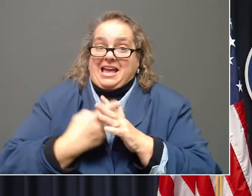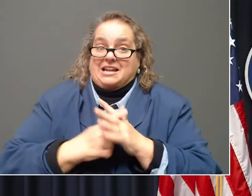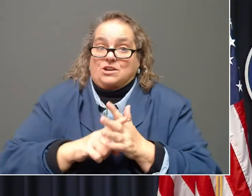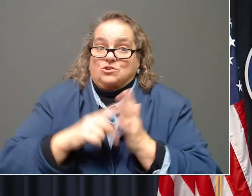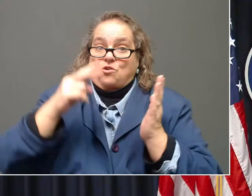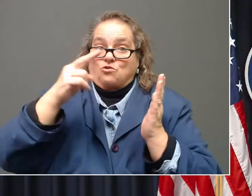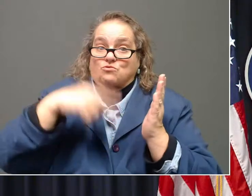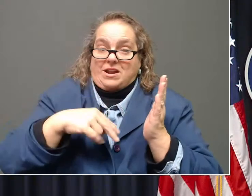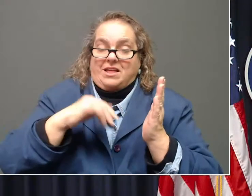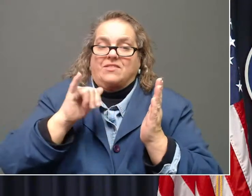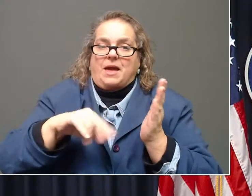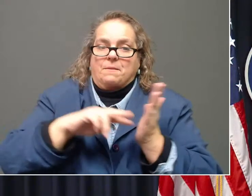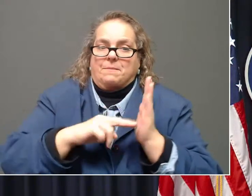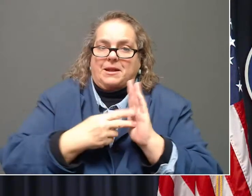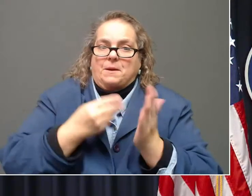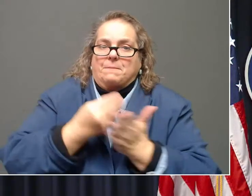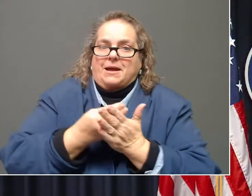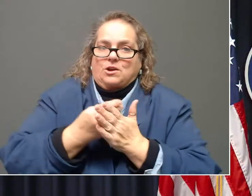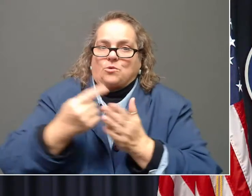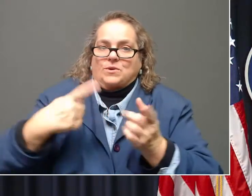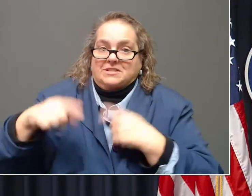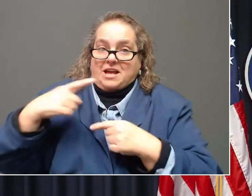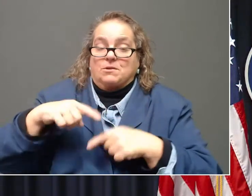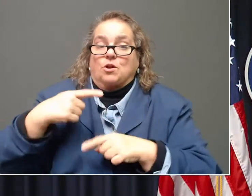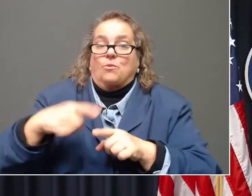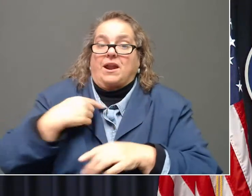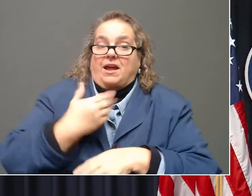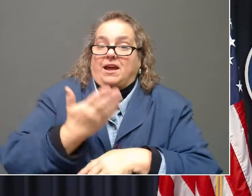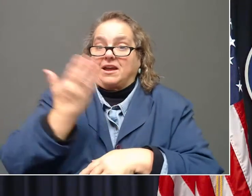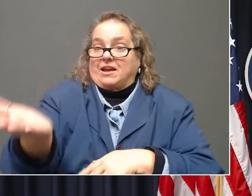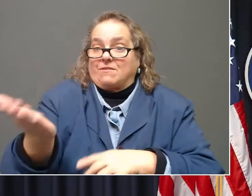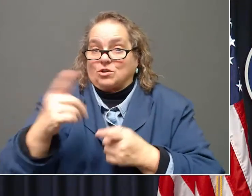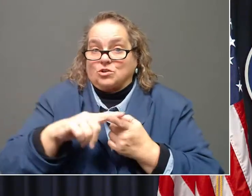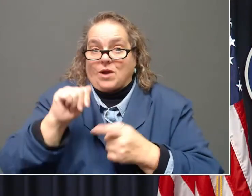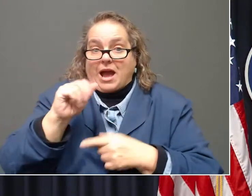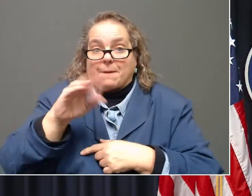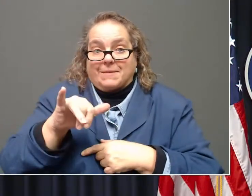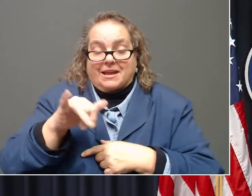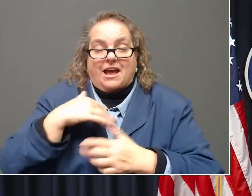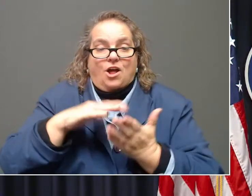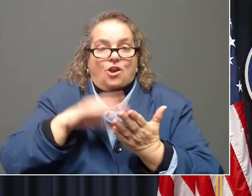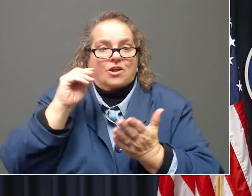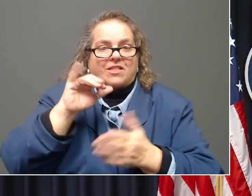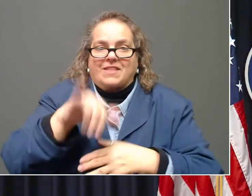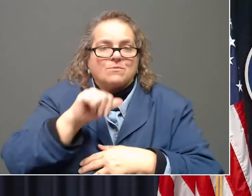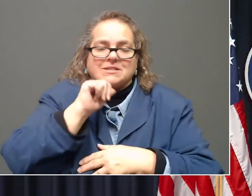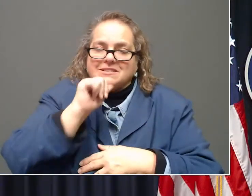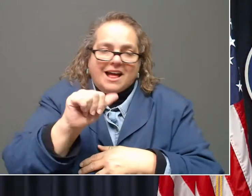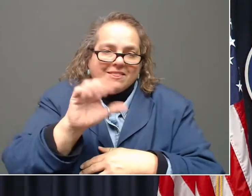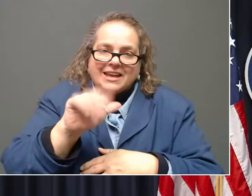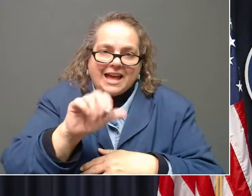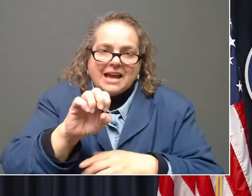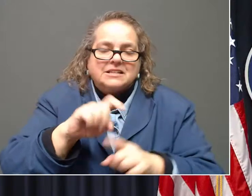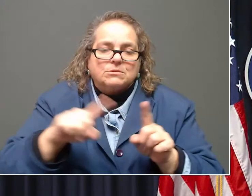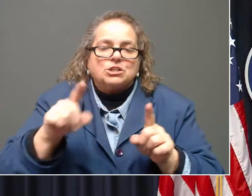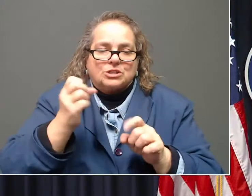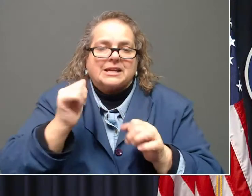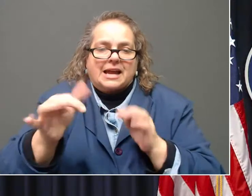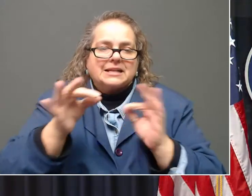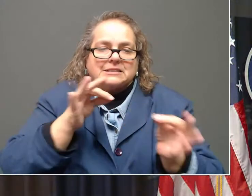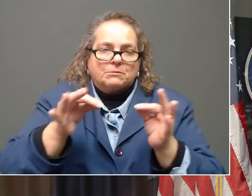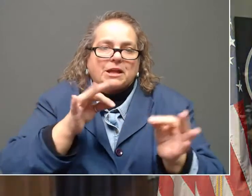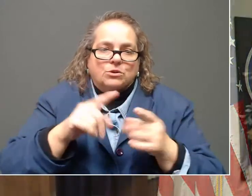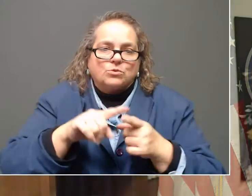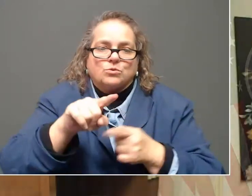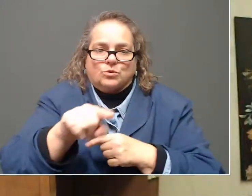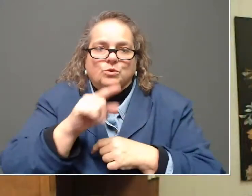never applied for it. They're referring them to the fraud hotline. Is there anything else they need to be aware of to protect themselves? And what happens if